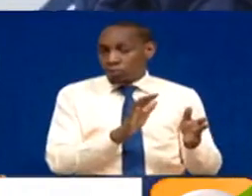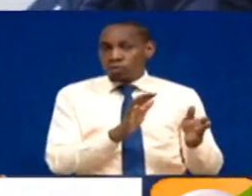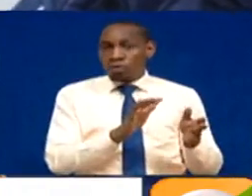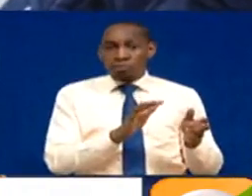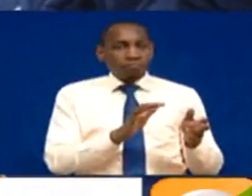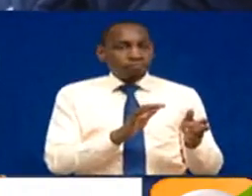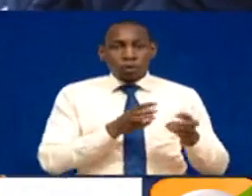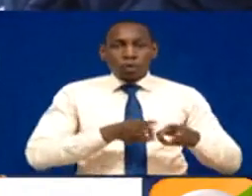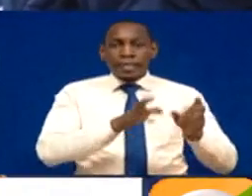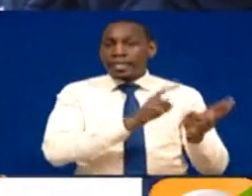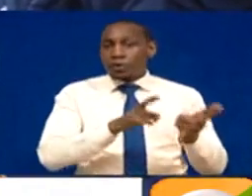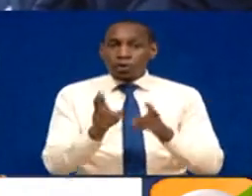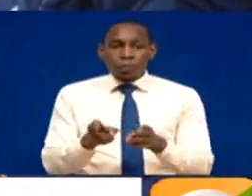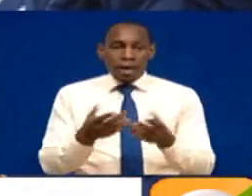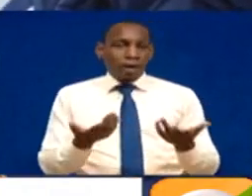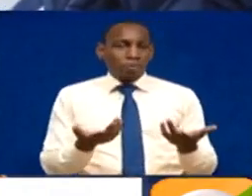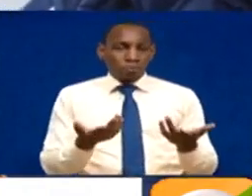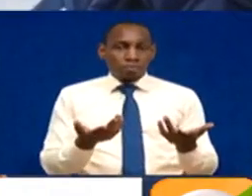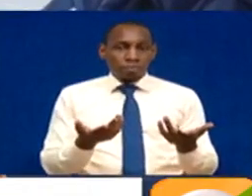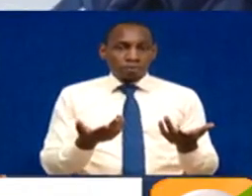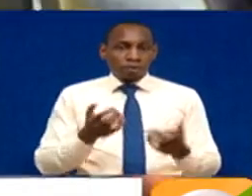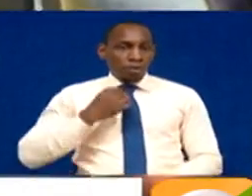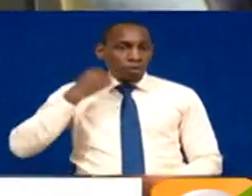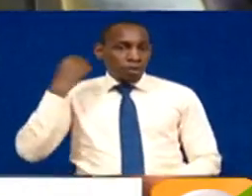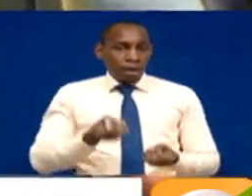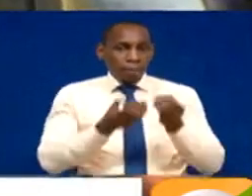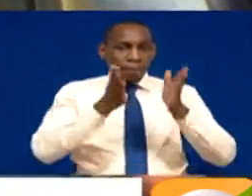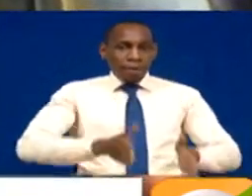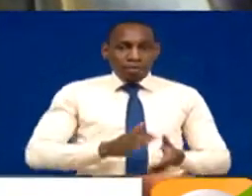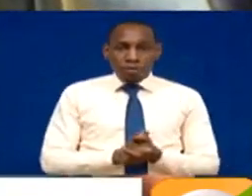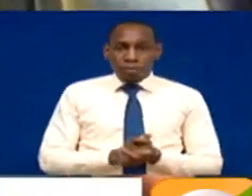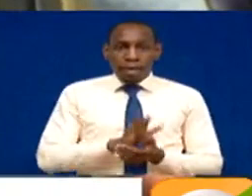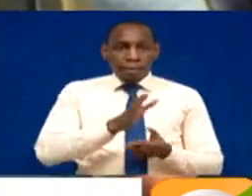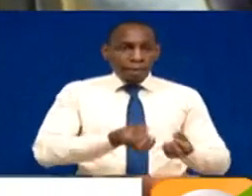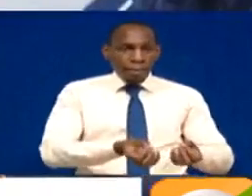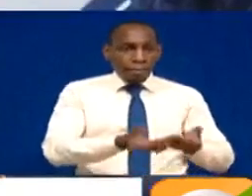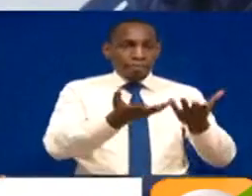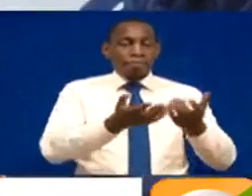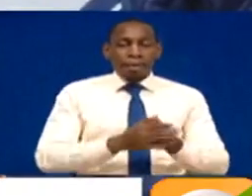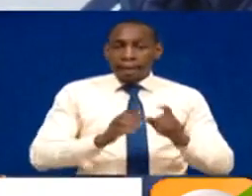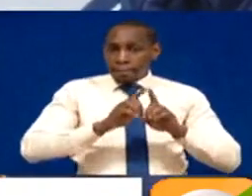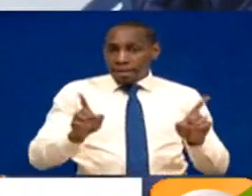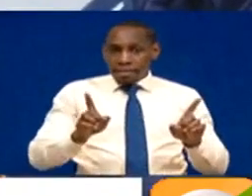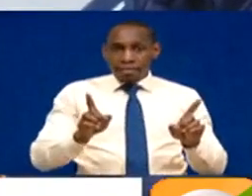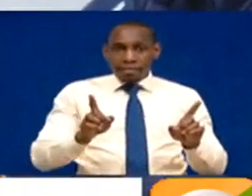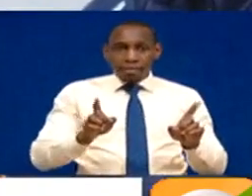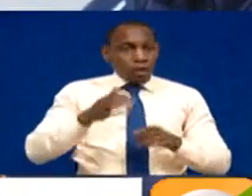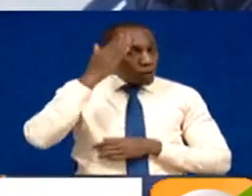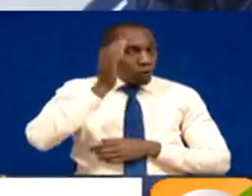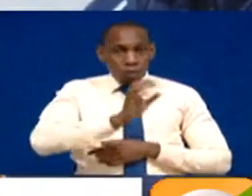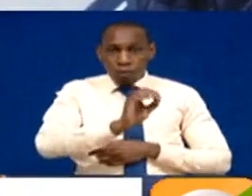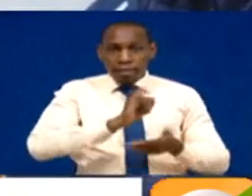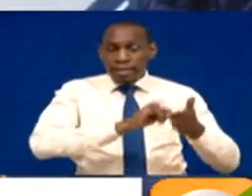manner typical of a suicide bomber. He threw a bomb, but did not